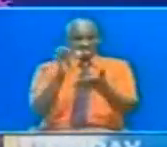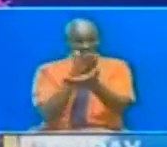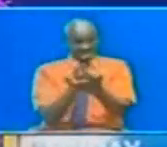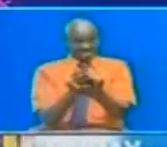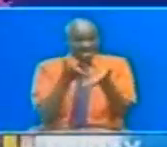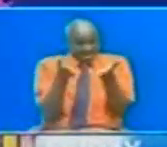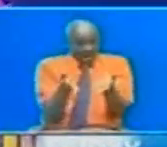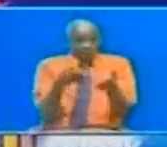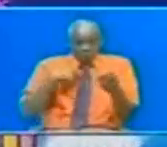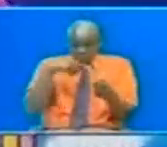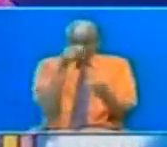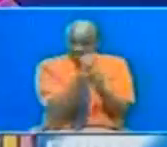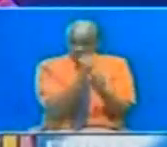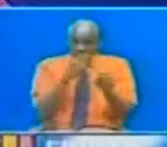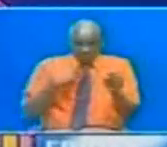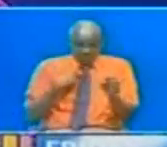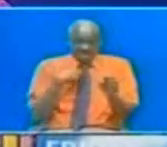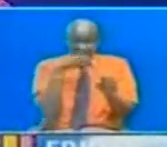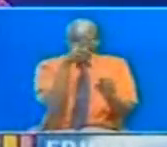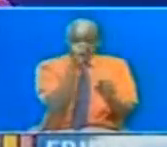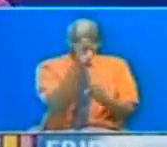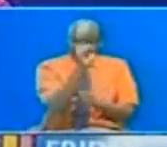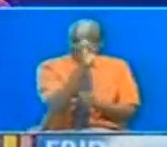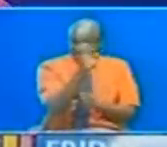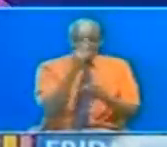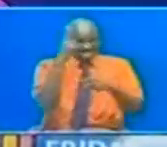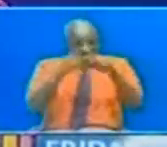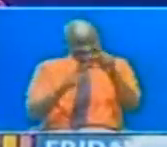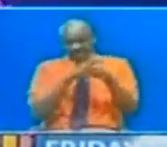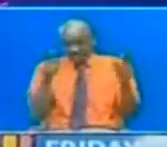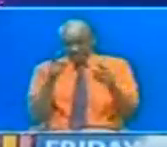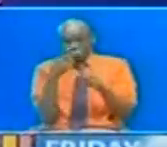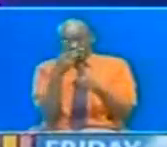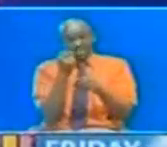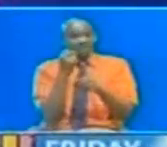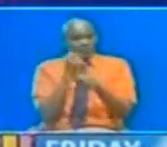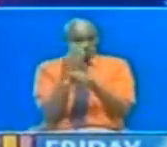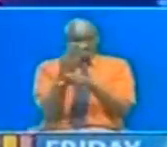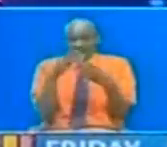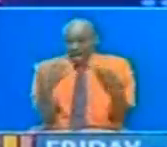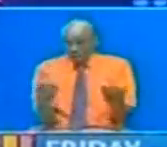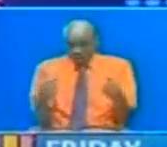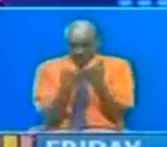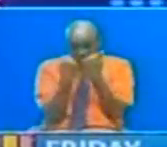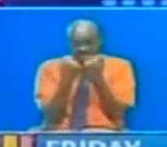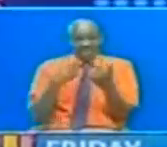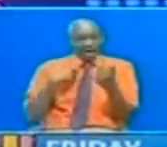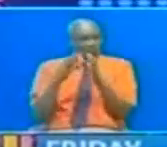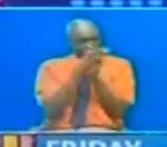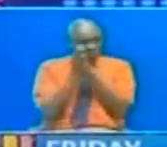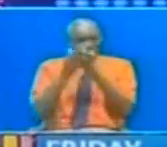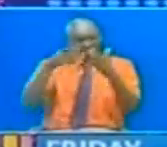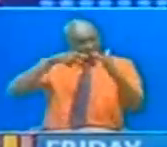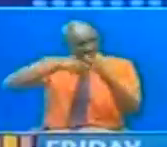you through the performance of the NSE throughout the year and what to expect in 2015. Charles Kitonga breaks down